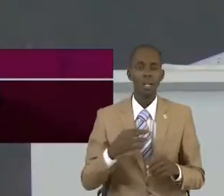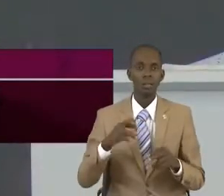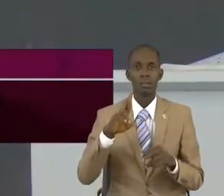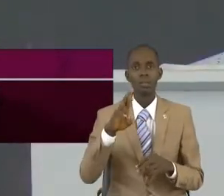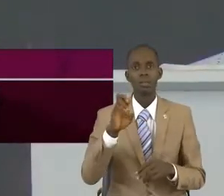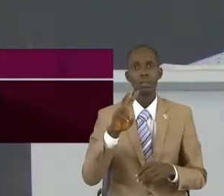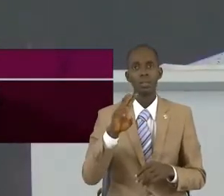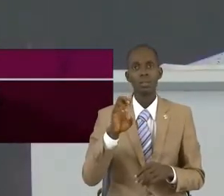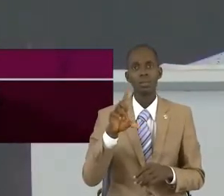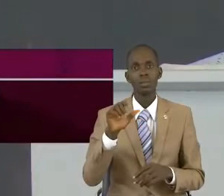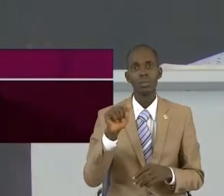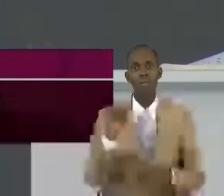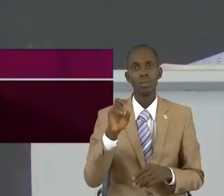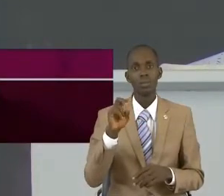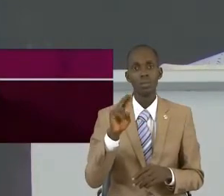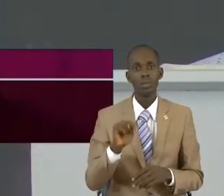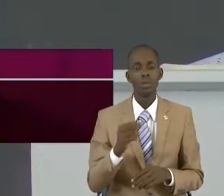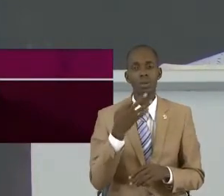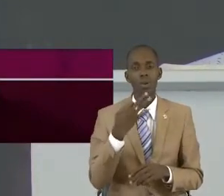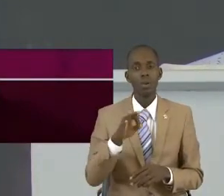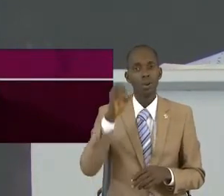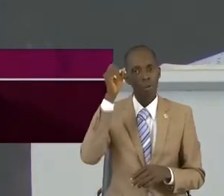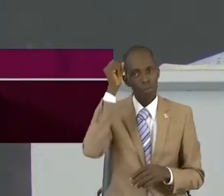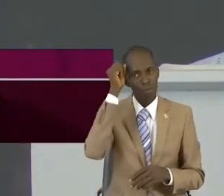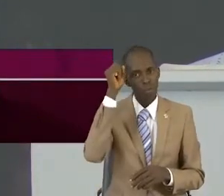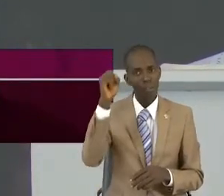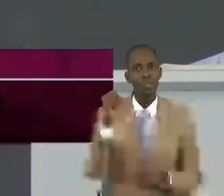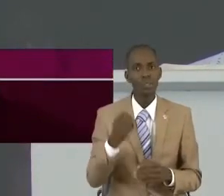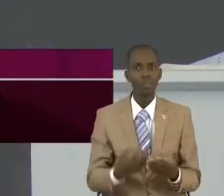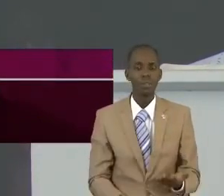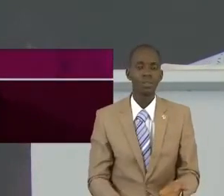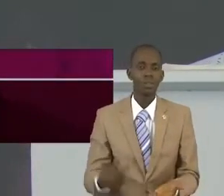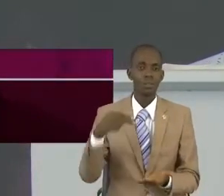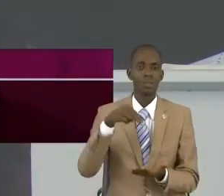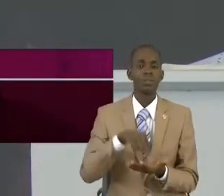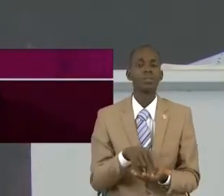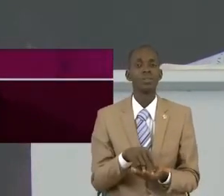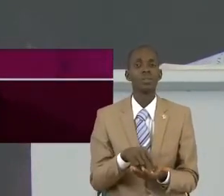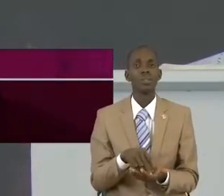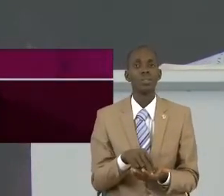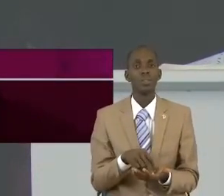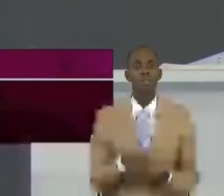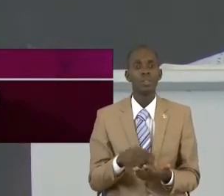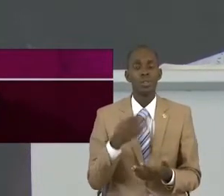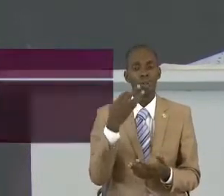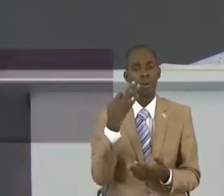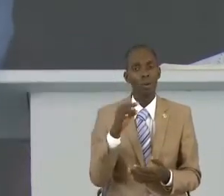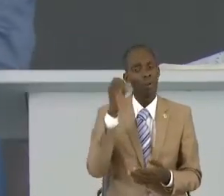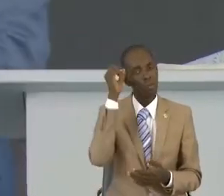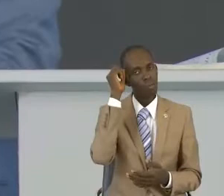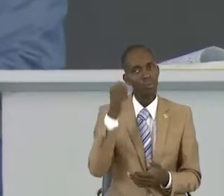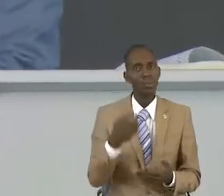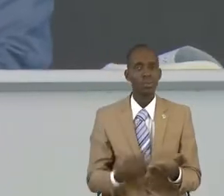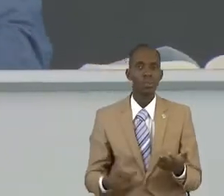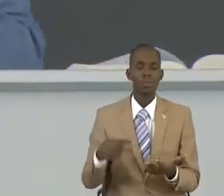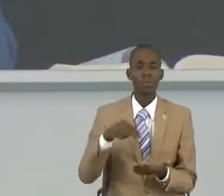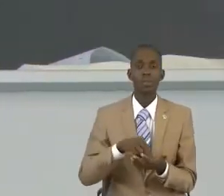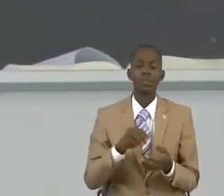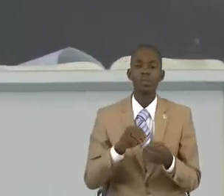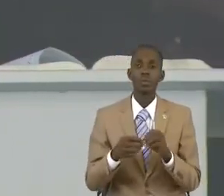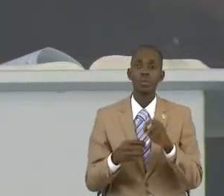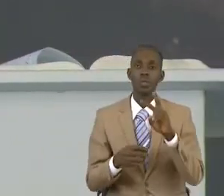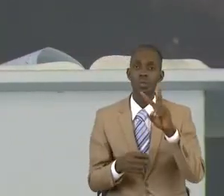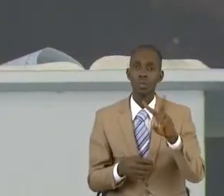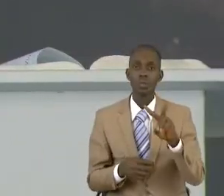The realization and revelation of his resurrection. Number two,